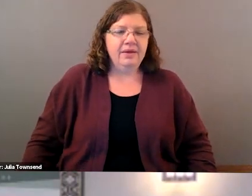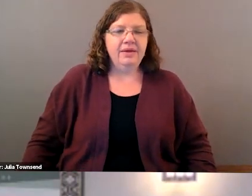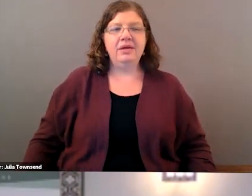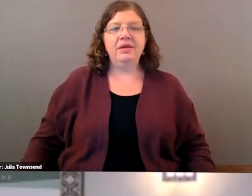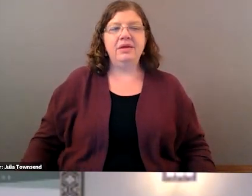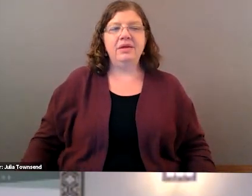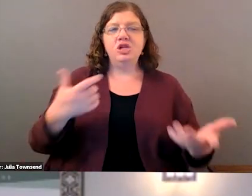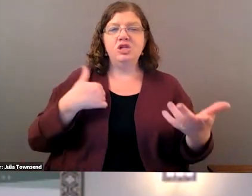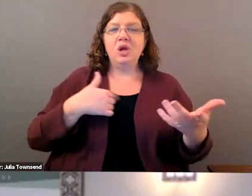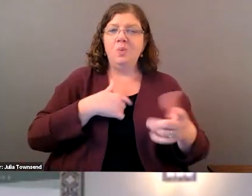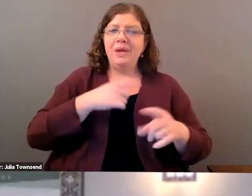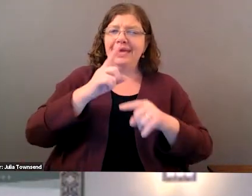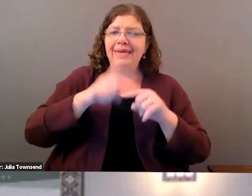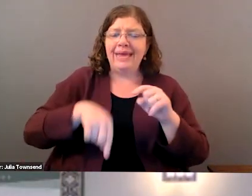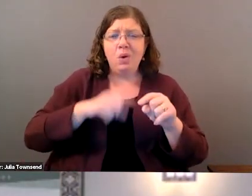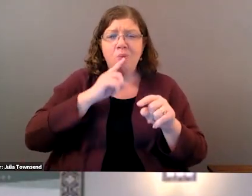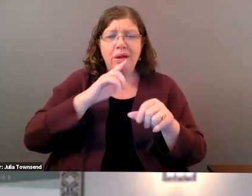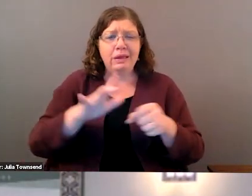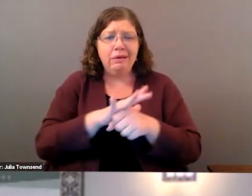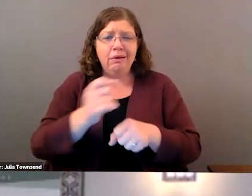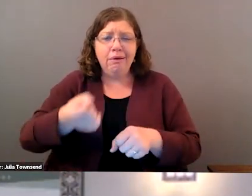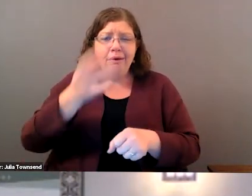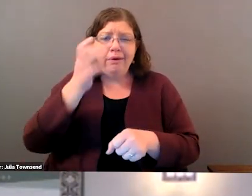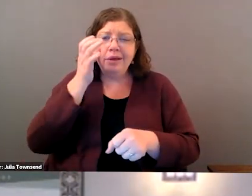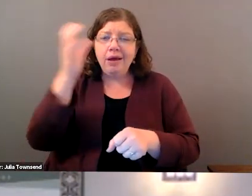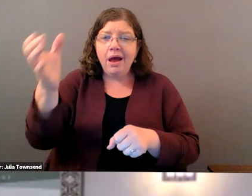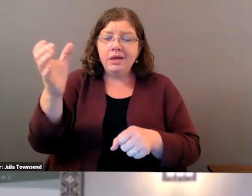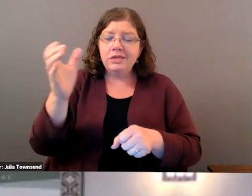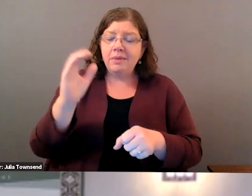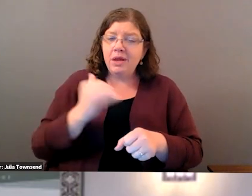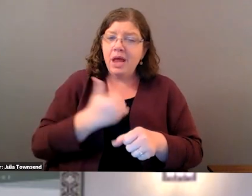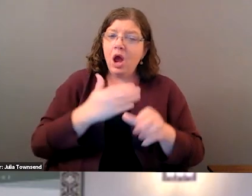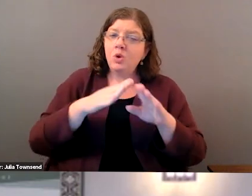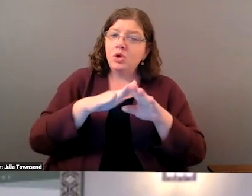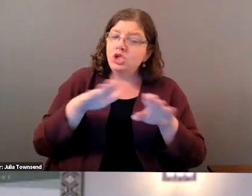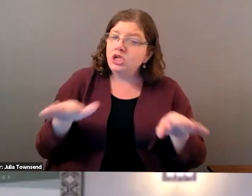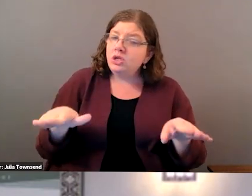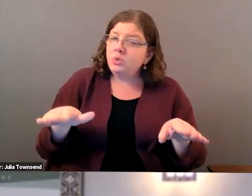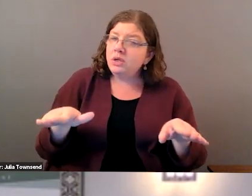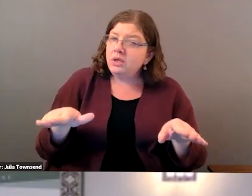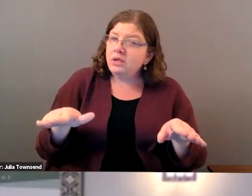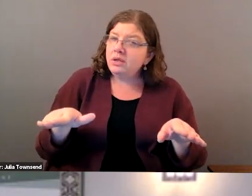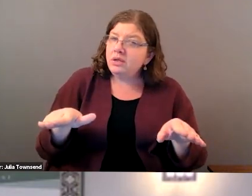We can't wrap our heads around the concept that our children